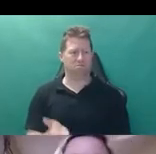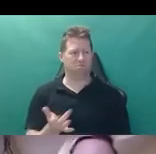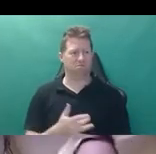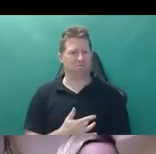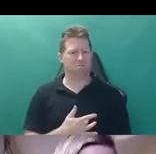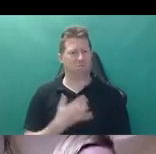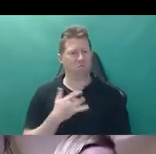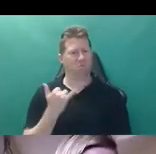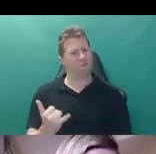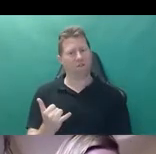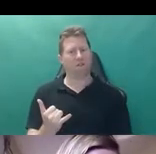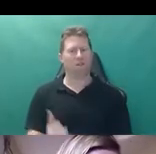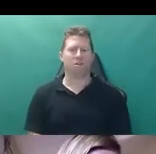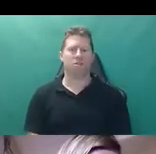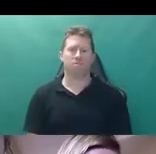Let's go to the next slide.